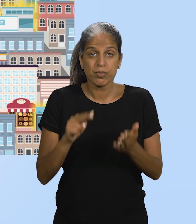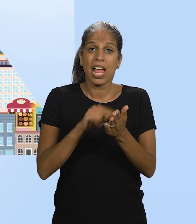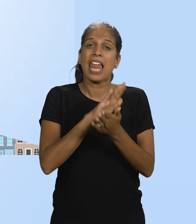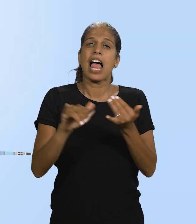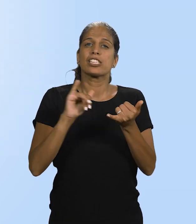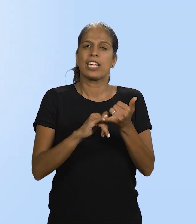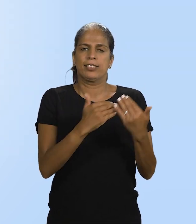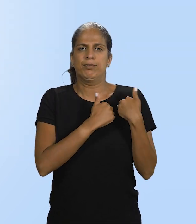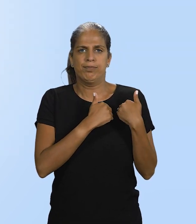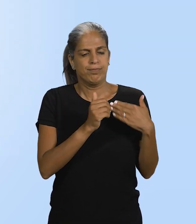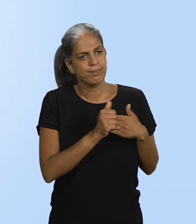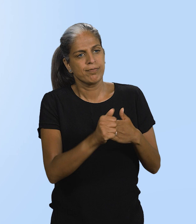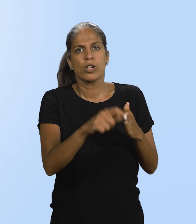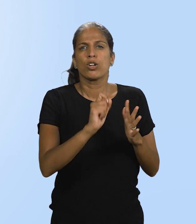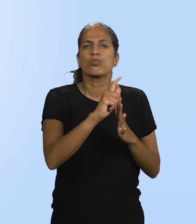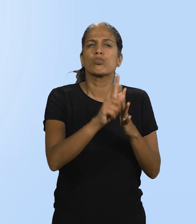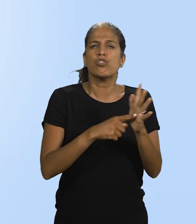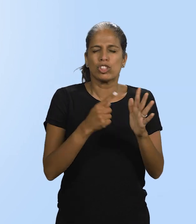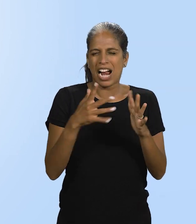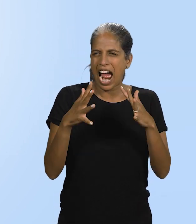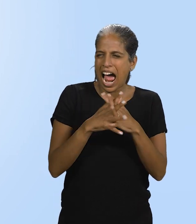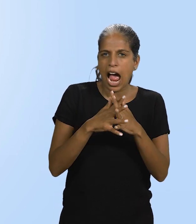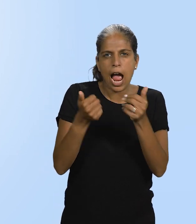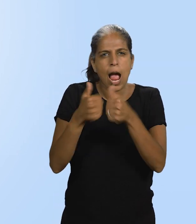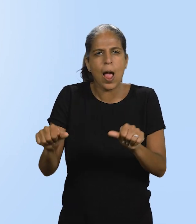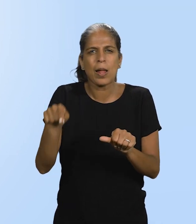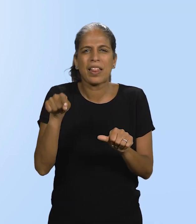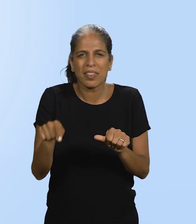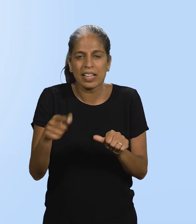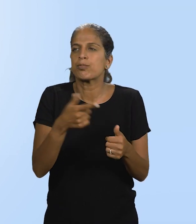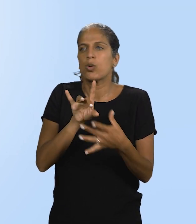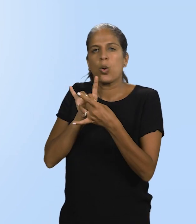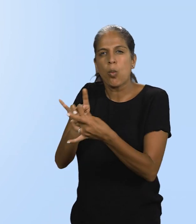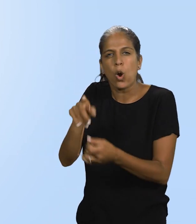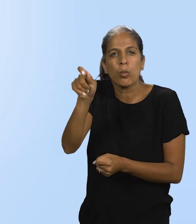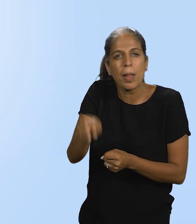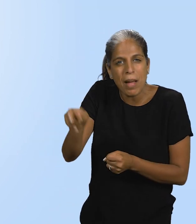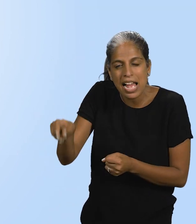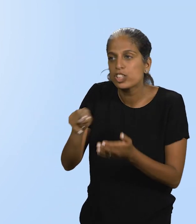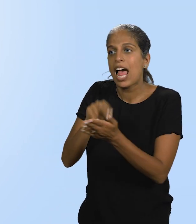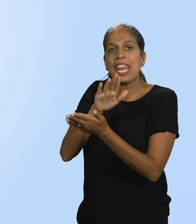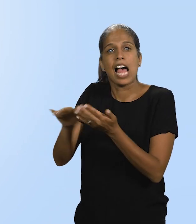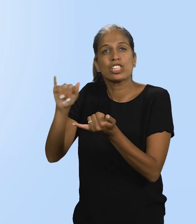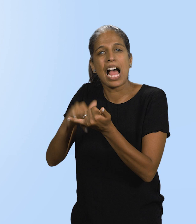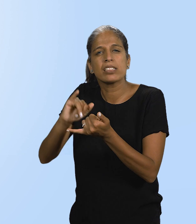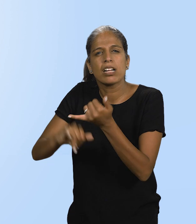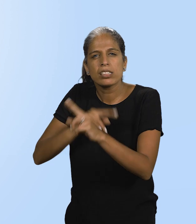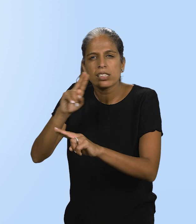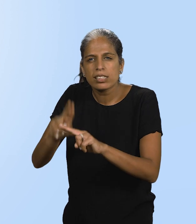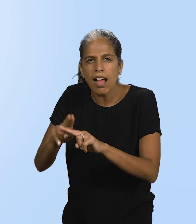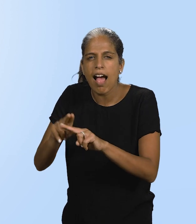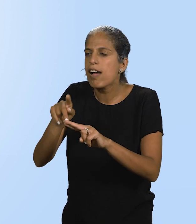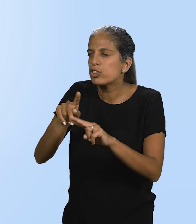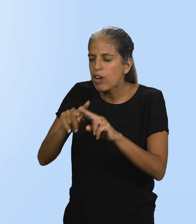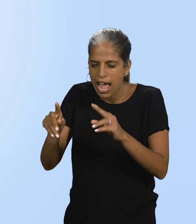care. The NHS is leading a project to overcome this challenge, working with patients and NHS staff